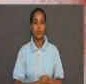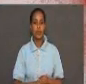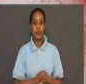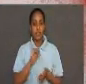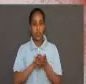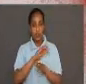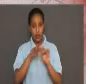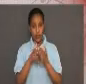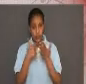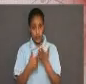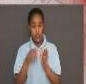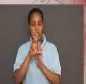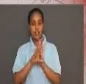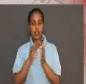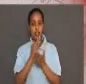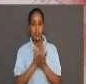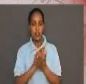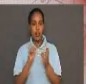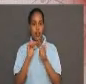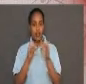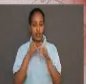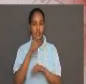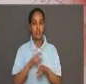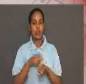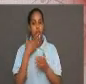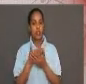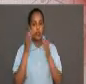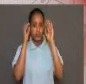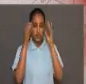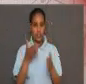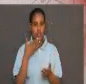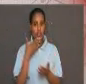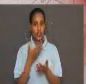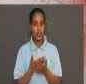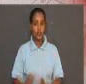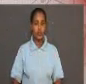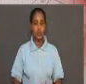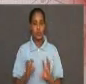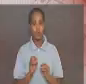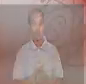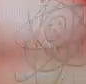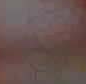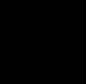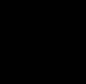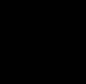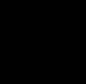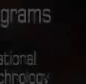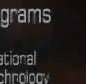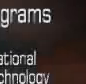That is all for this lesson. Until next time, thank you, teacher. Thank you, students.